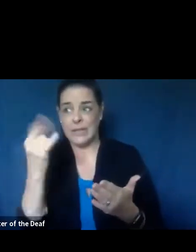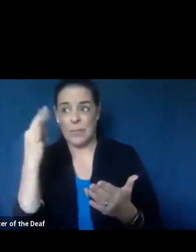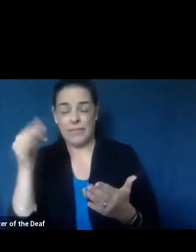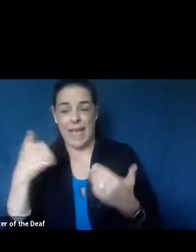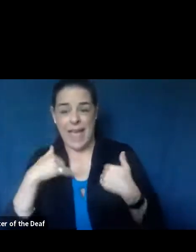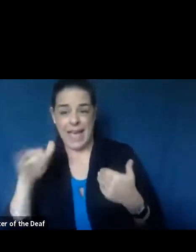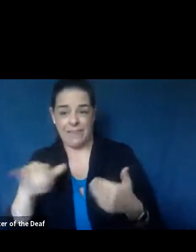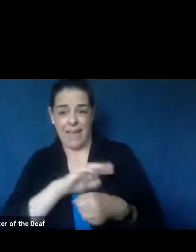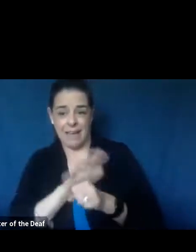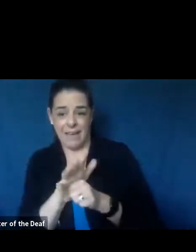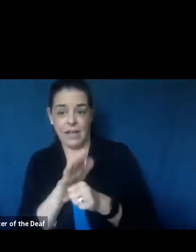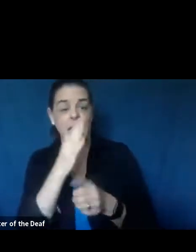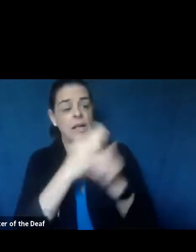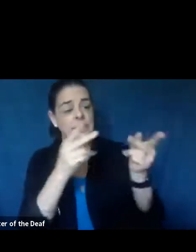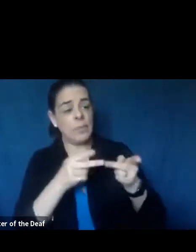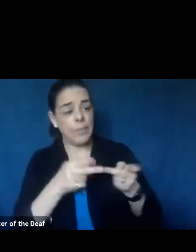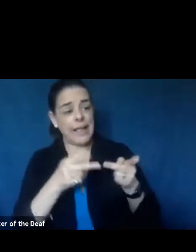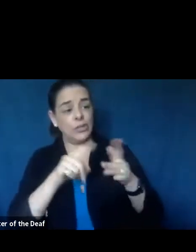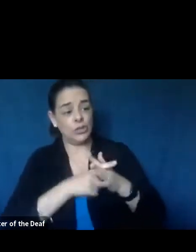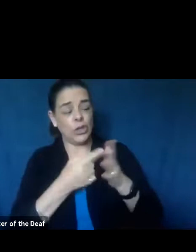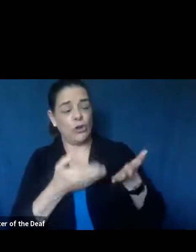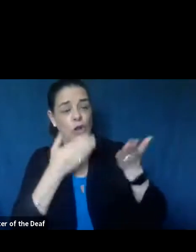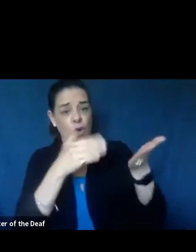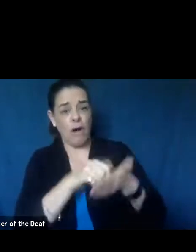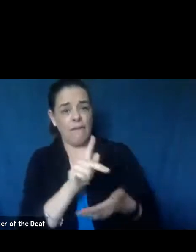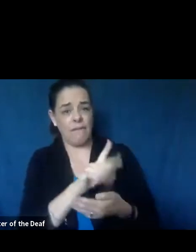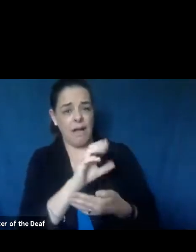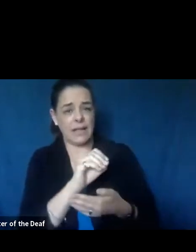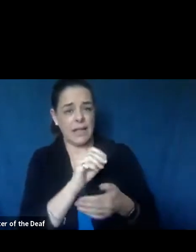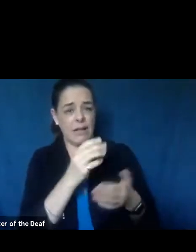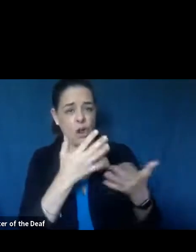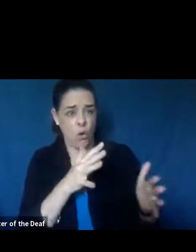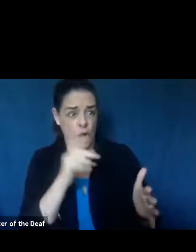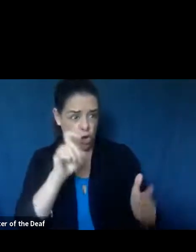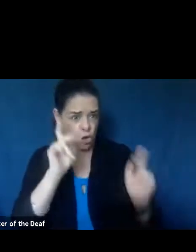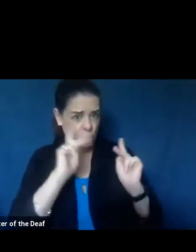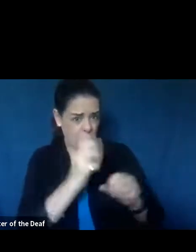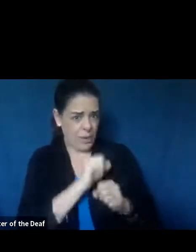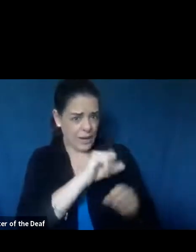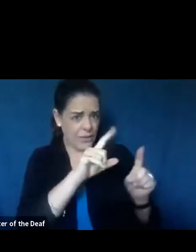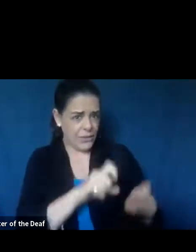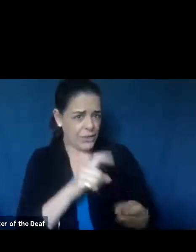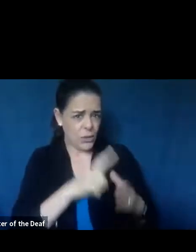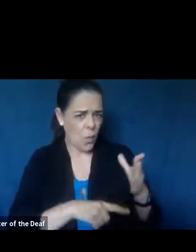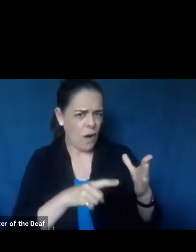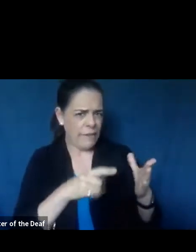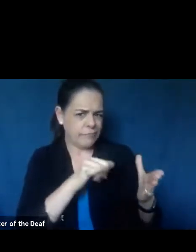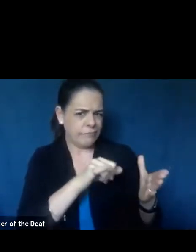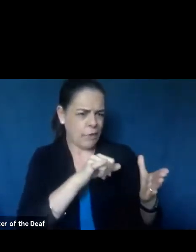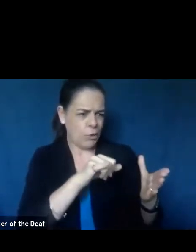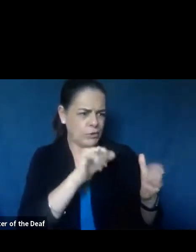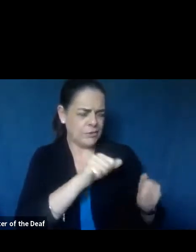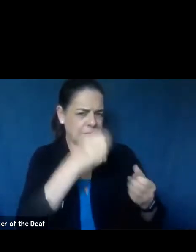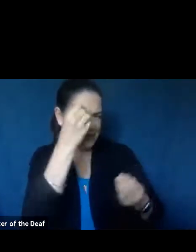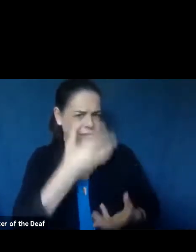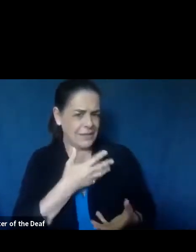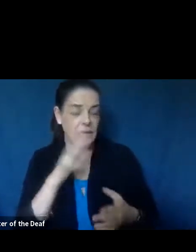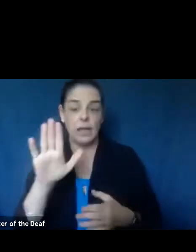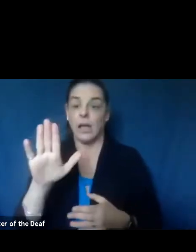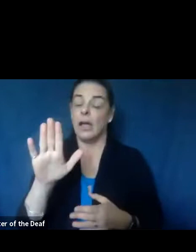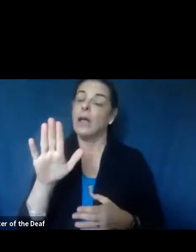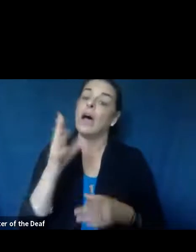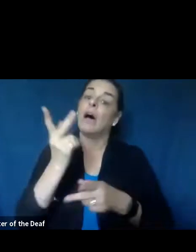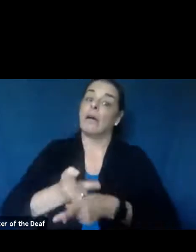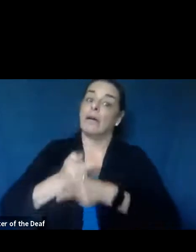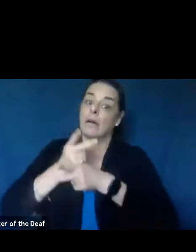Some places are starting to offer it in Knox County already. Should people be getting those tests, and what can they tell us? So we urge caution with those.